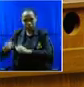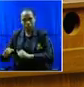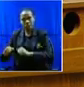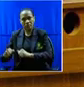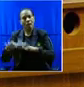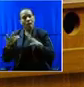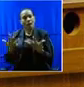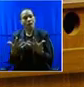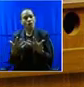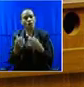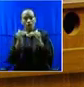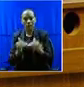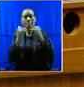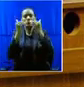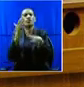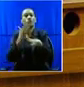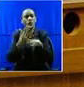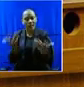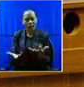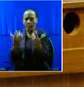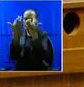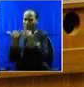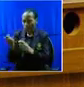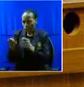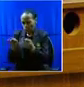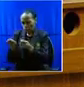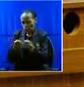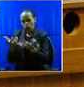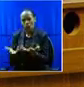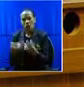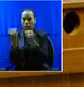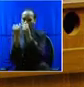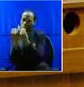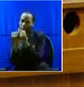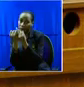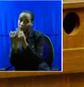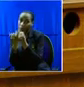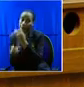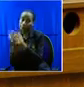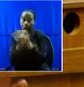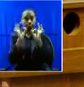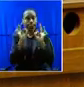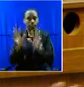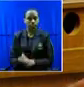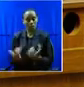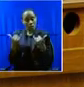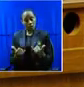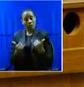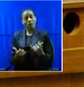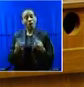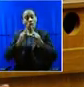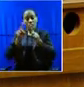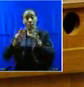improve productivity, investment, and competitiveness. There are currently a number of master